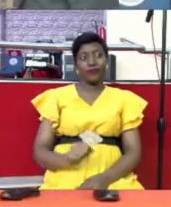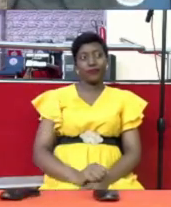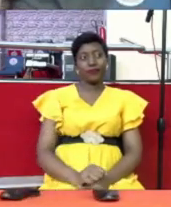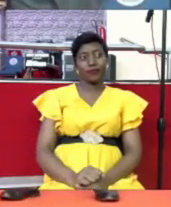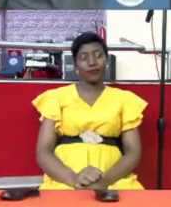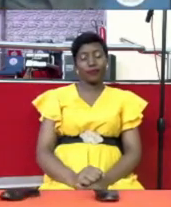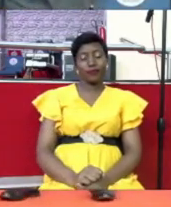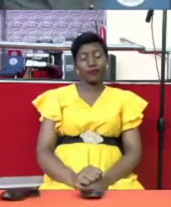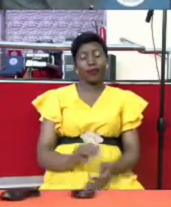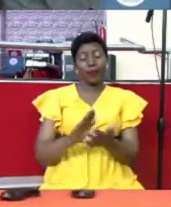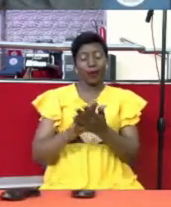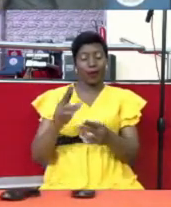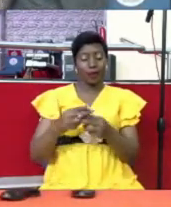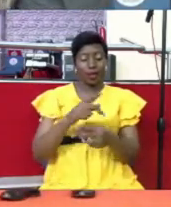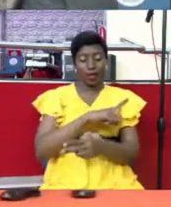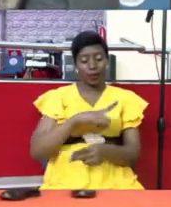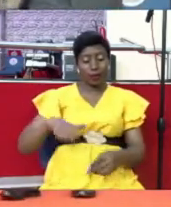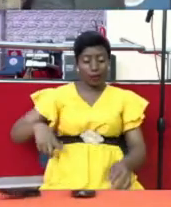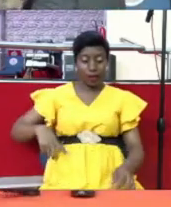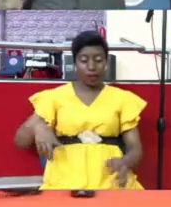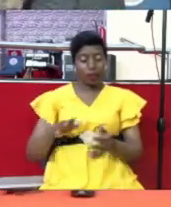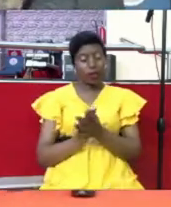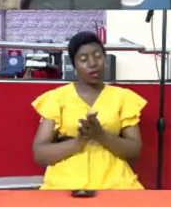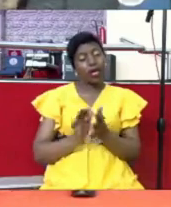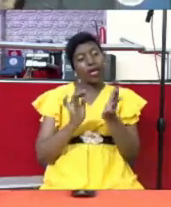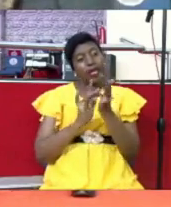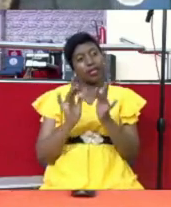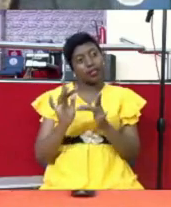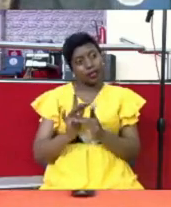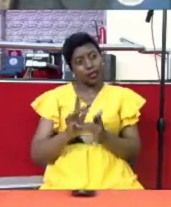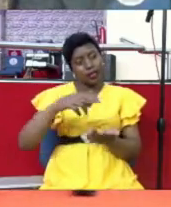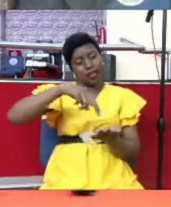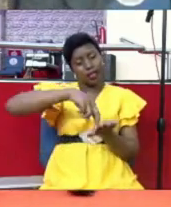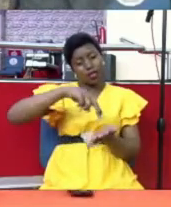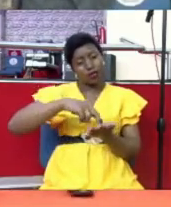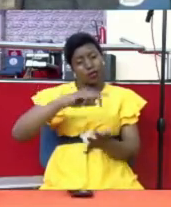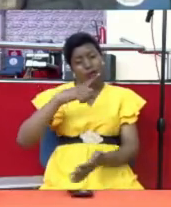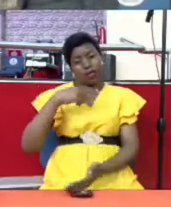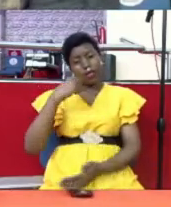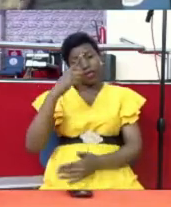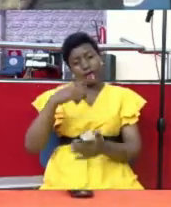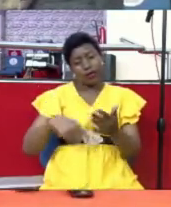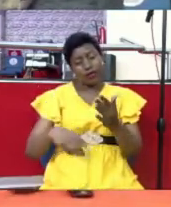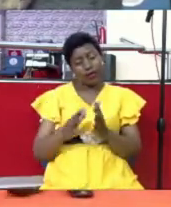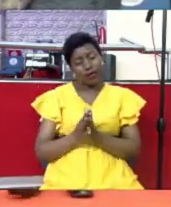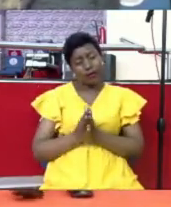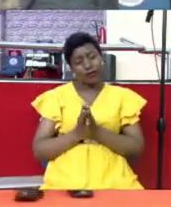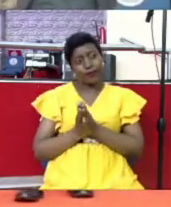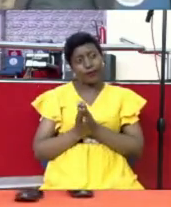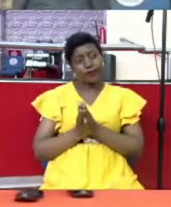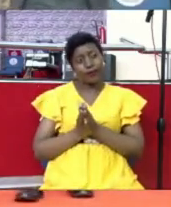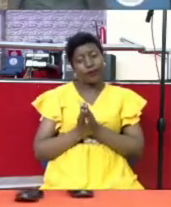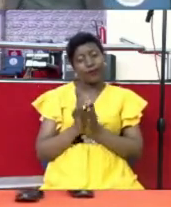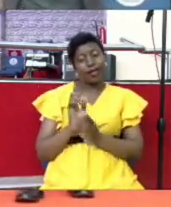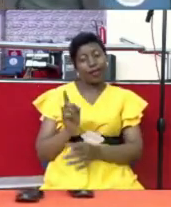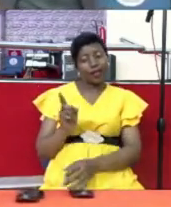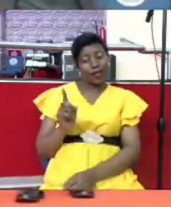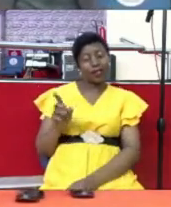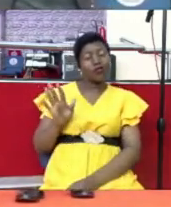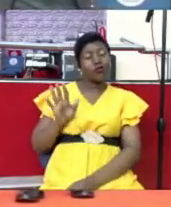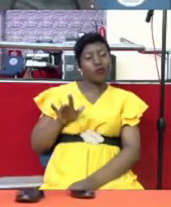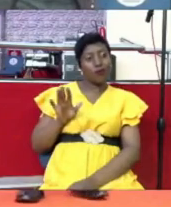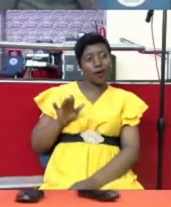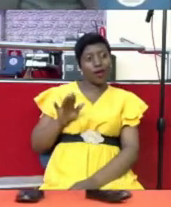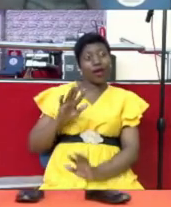mvutano. Praise the name of the Lord. Amen. And Jesus rises up and says, Yesu anainuka na kusema, this woman has